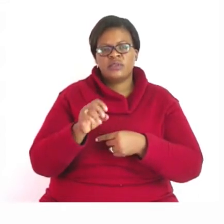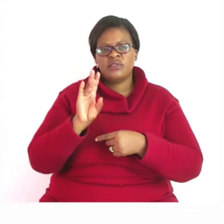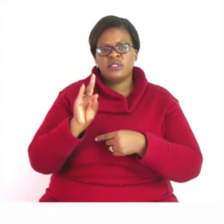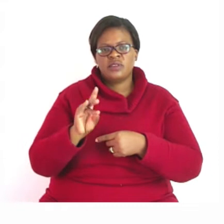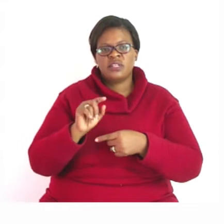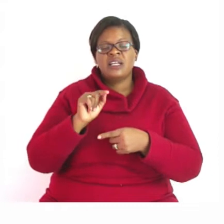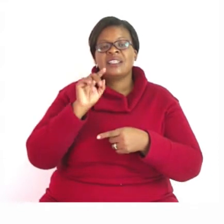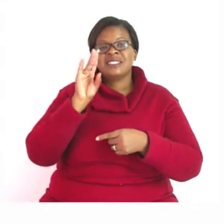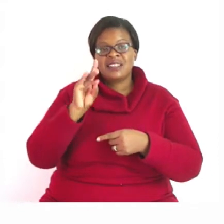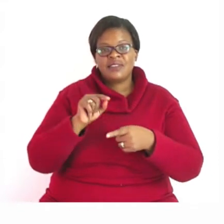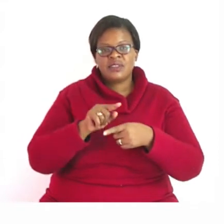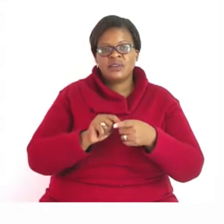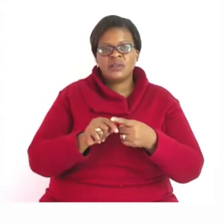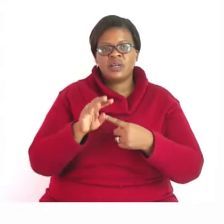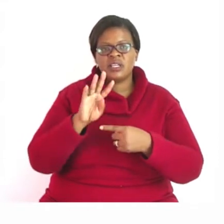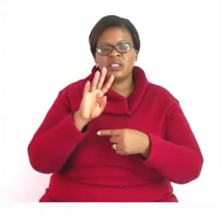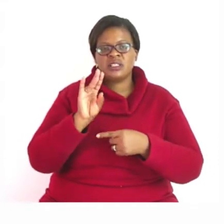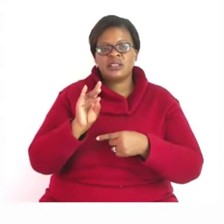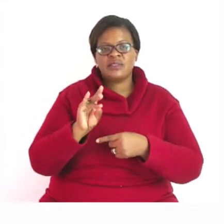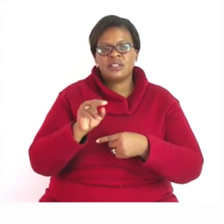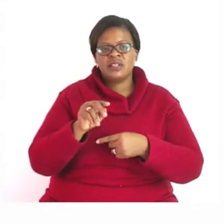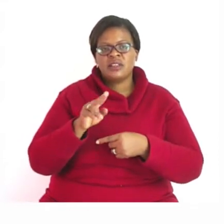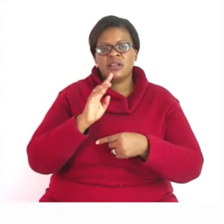And 7 divided by 7, of course, you get 1. So